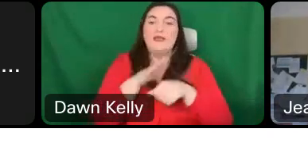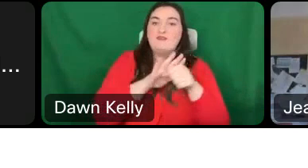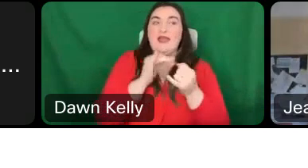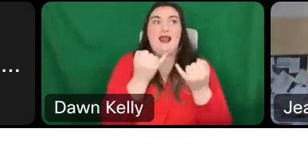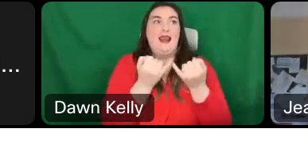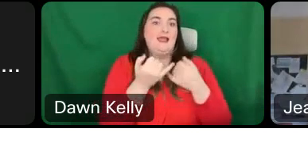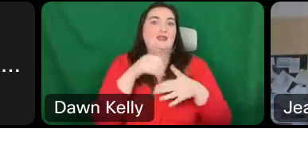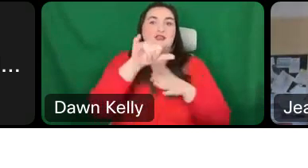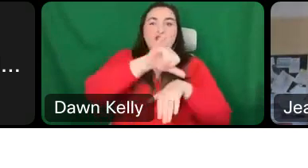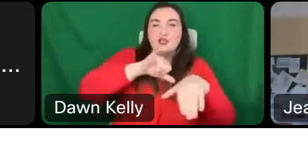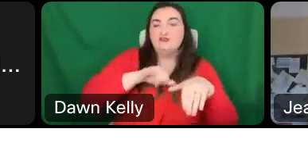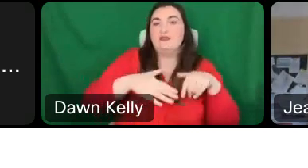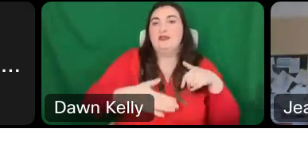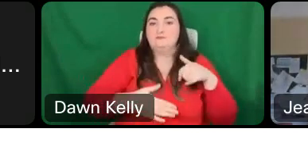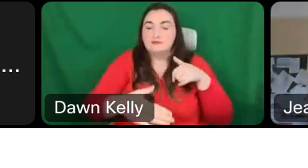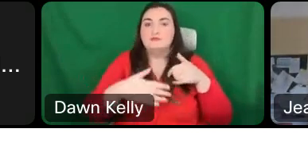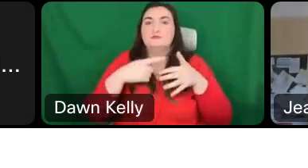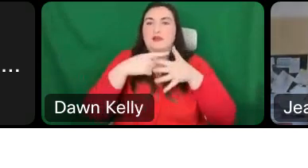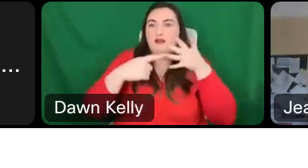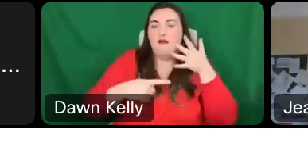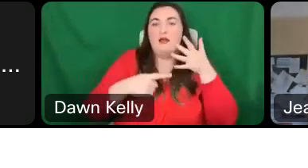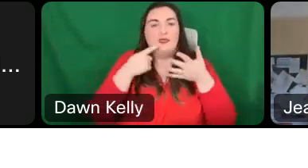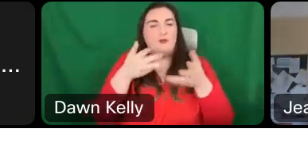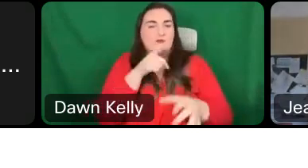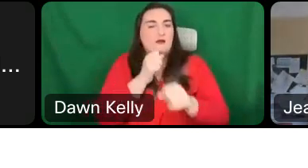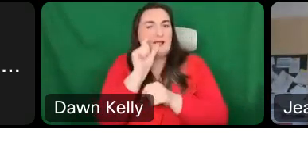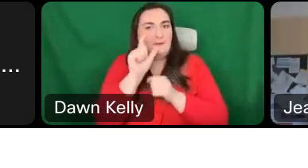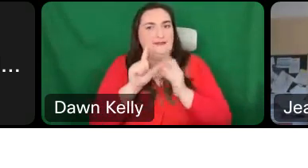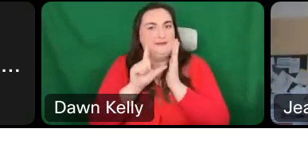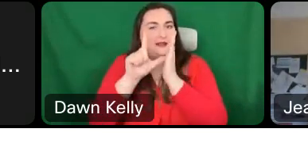obstetrics, neonatology, screening. Those will be covered at a later date.